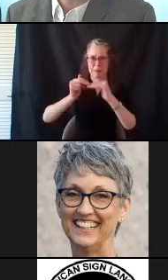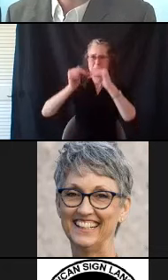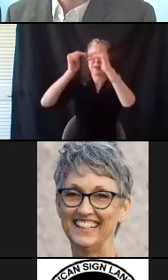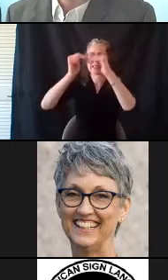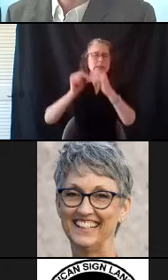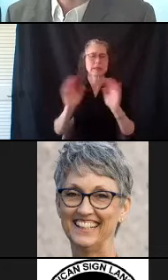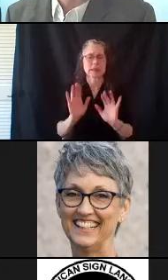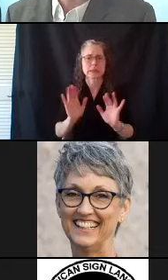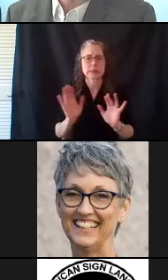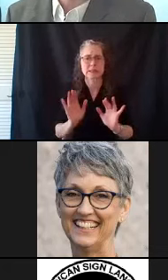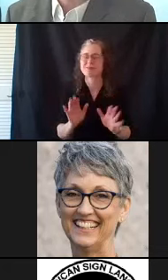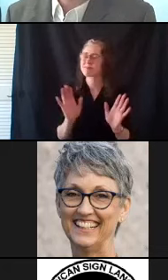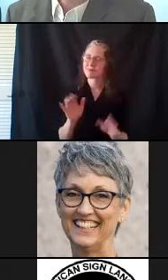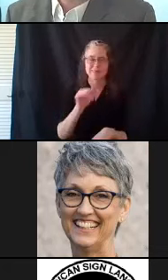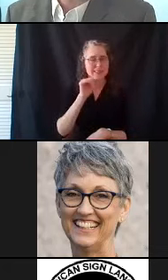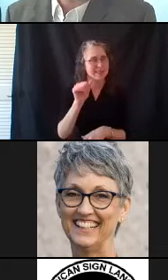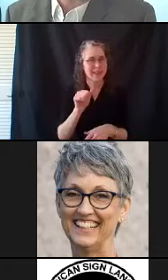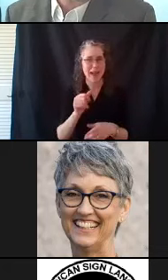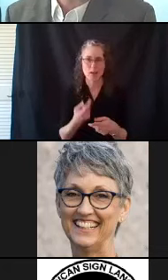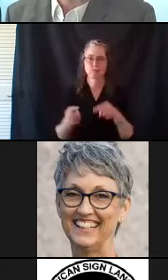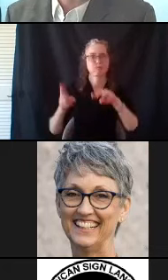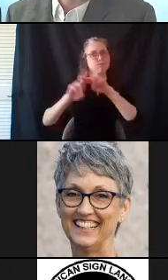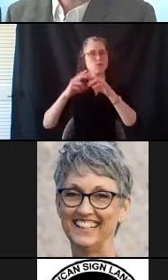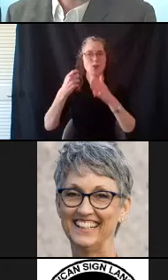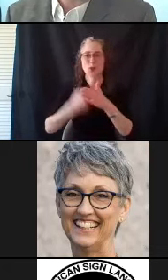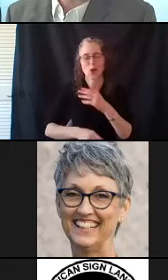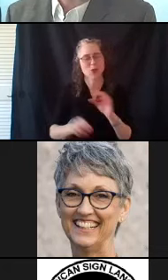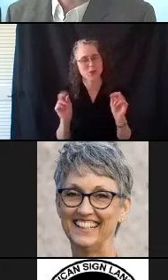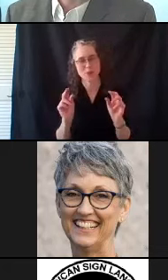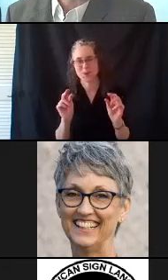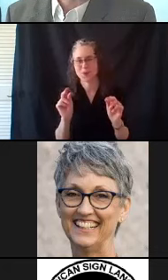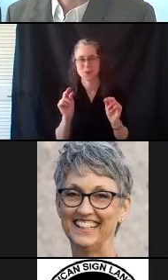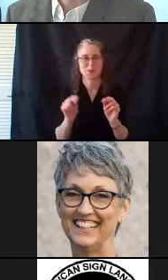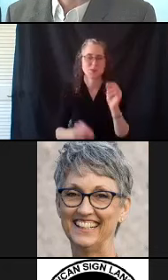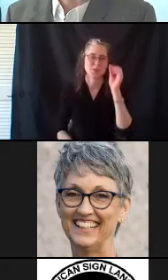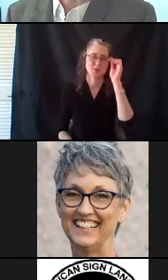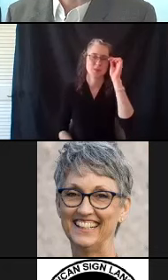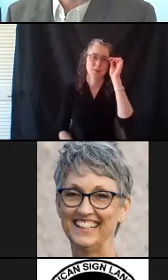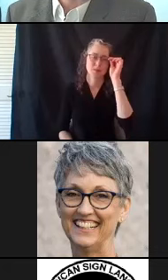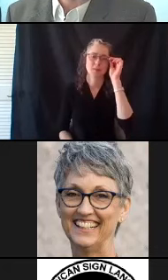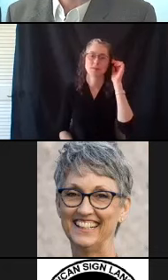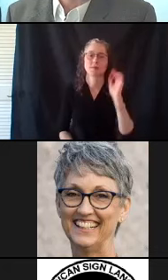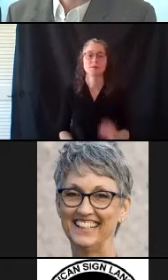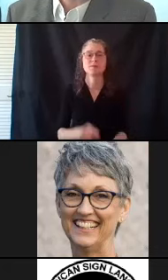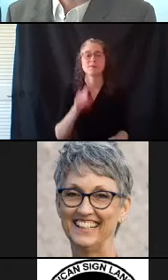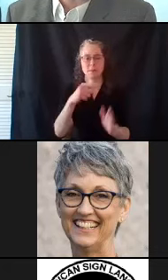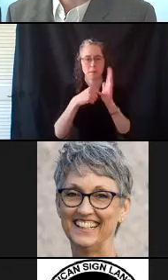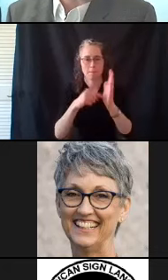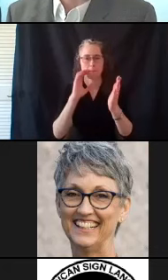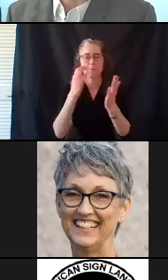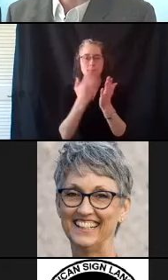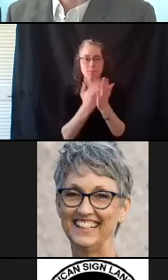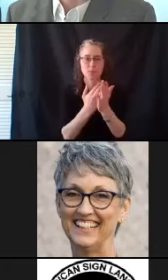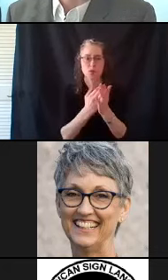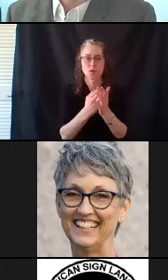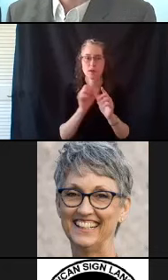does not deter the cost-effective zero-step entrance. So another picture of a